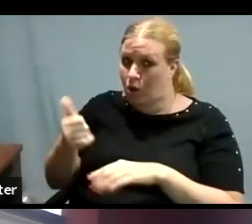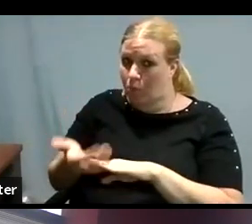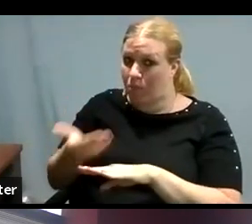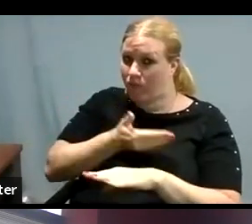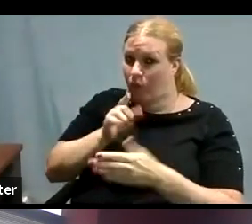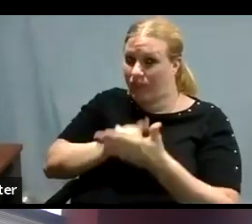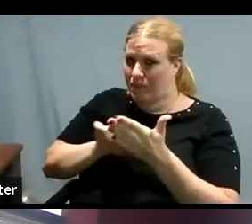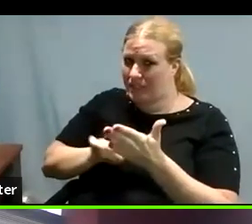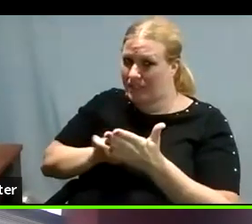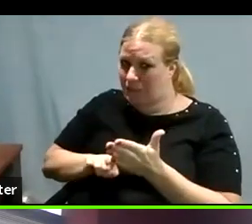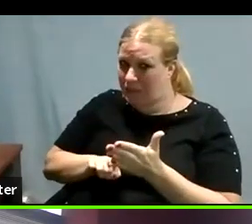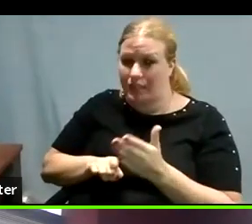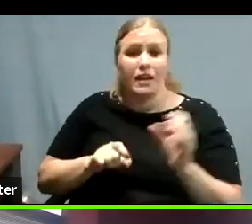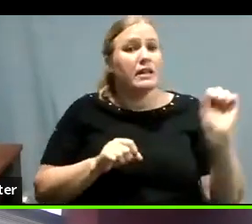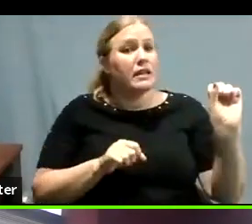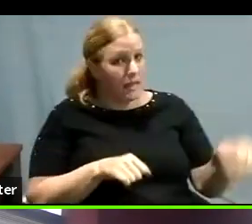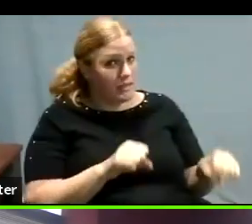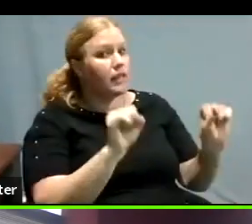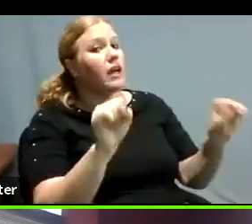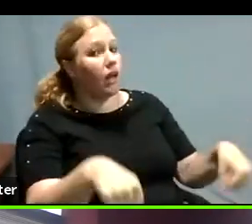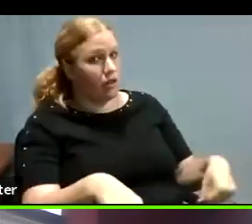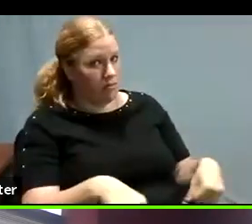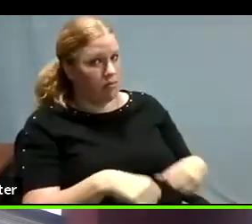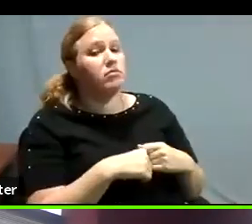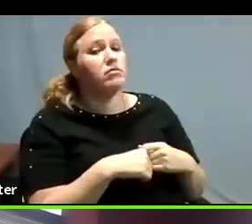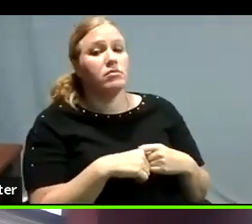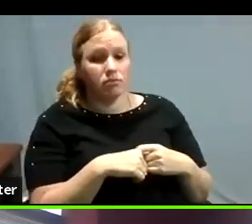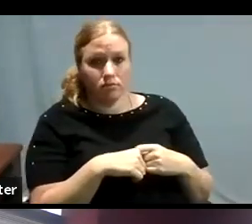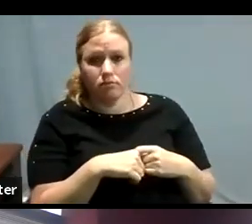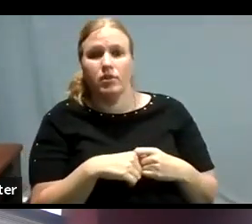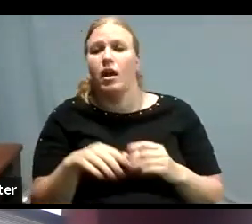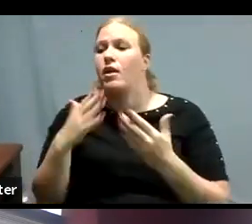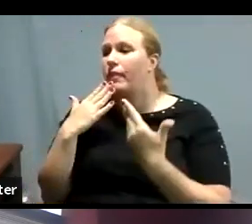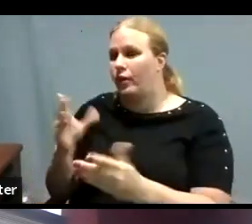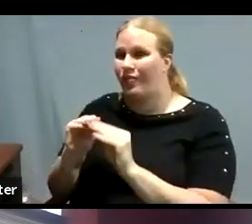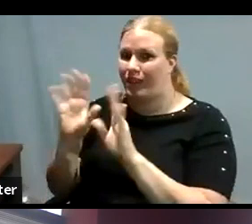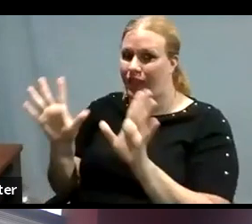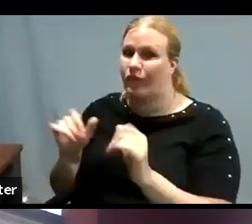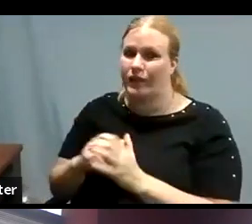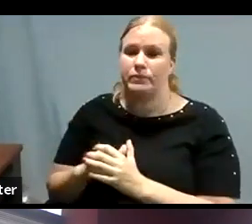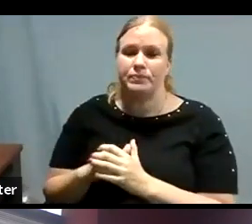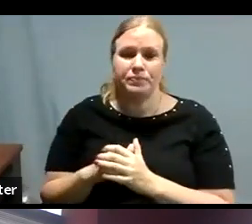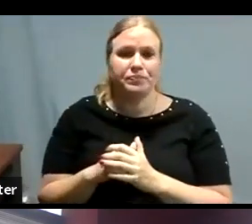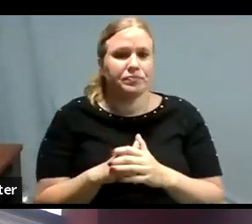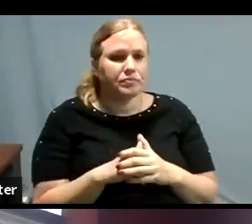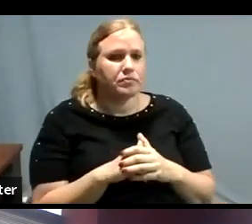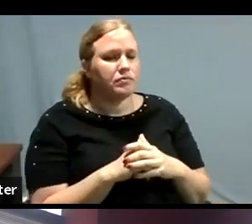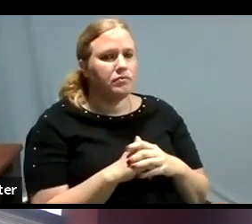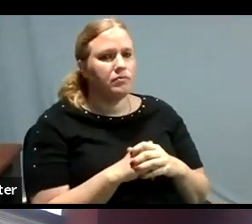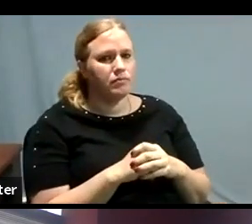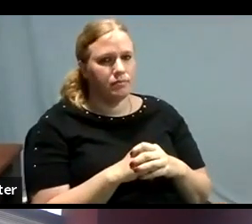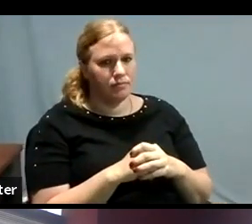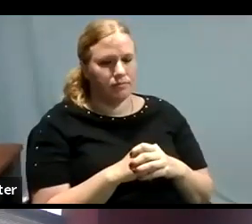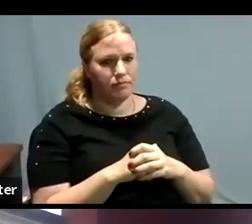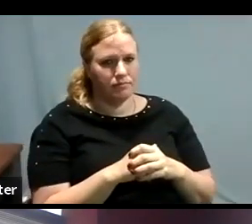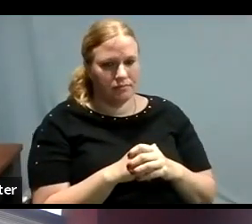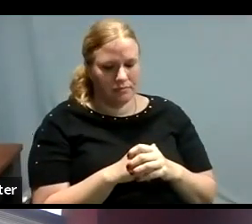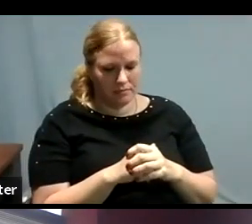I wasn't clear on that. Yes, they can. I wasn't clear. Thank you for the clarification on No that. problem.